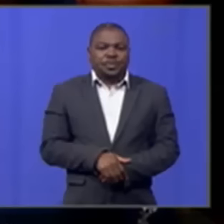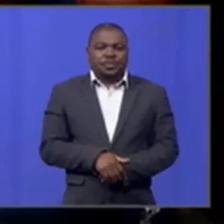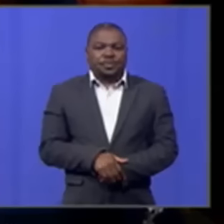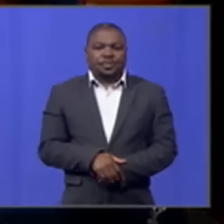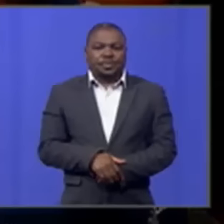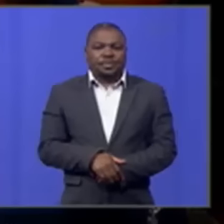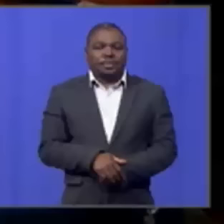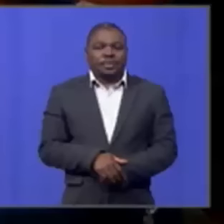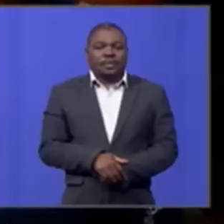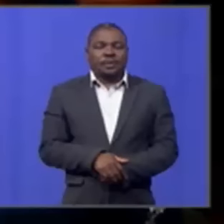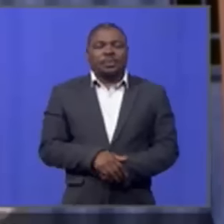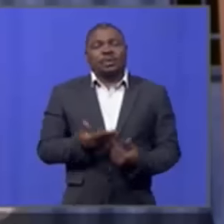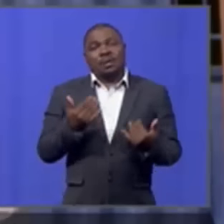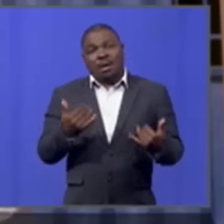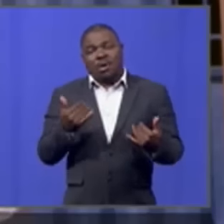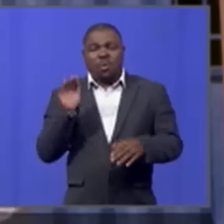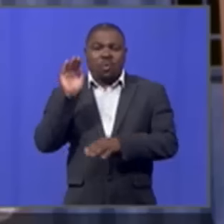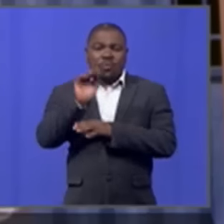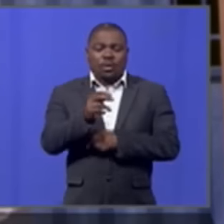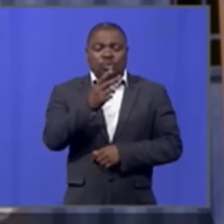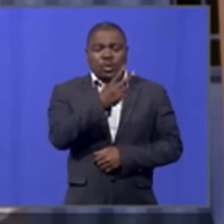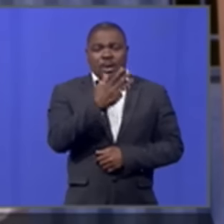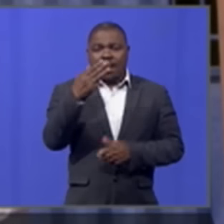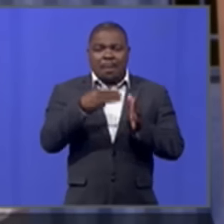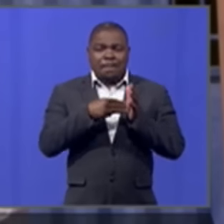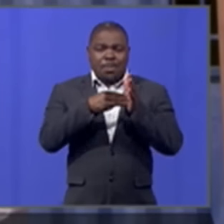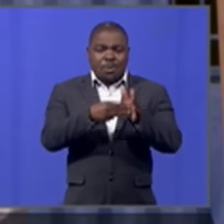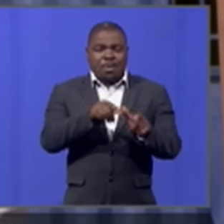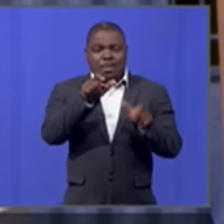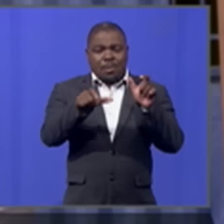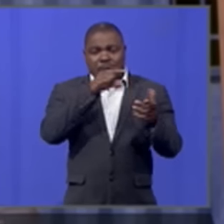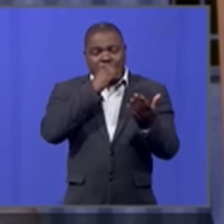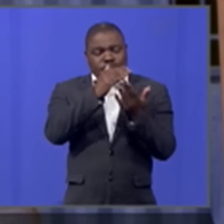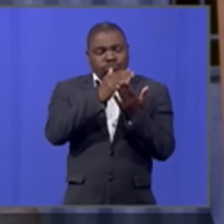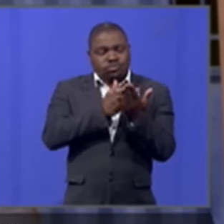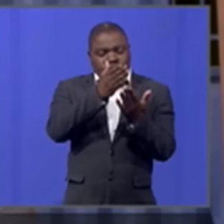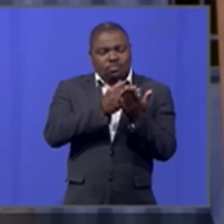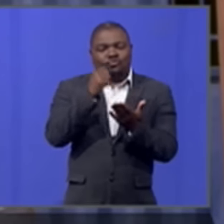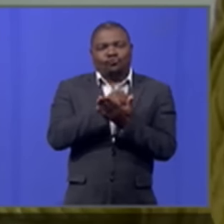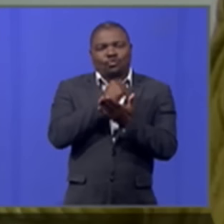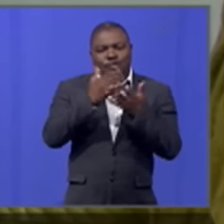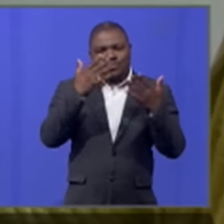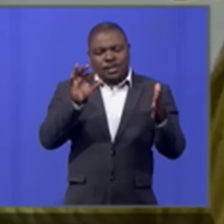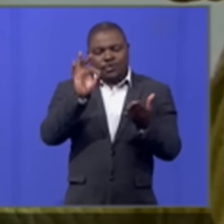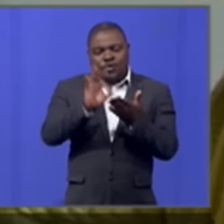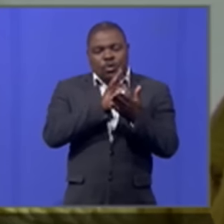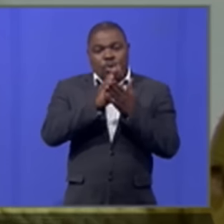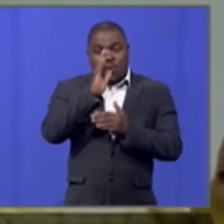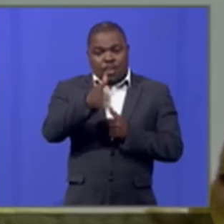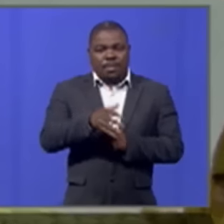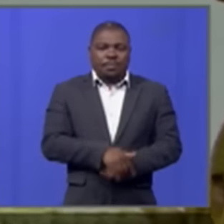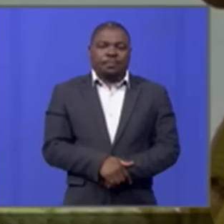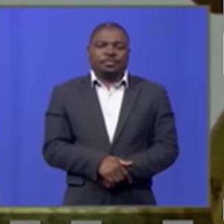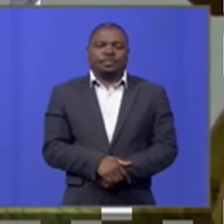Ga jaana go batlhophi ba feta dimilione di le 29 ba ba ikodiseditse mo lenaneng la batlhophi.